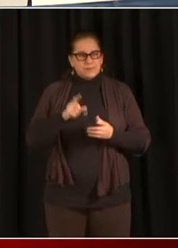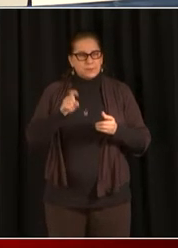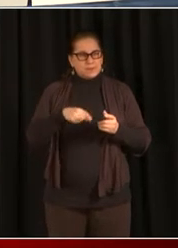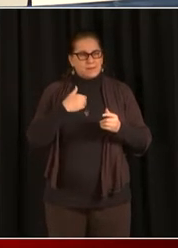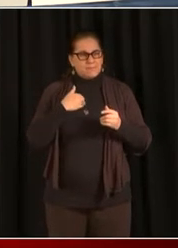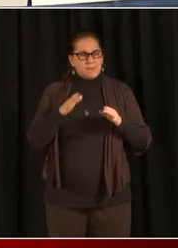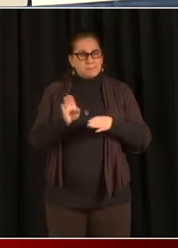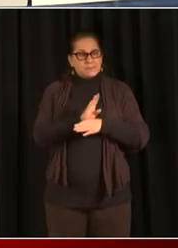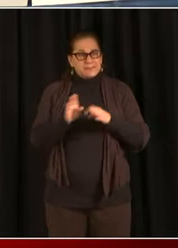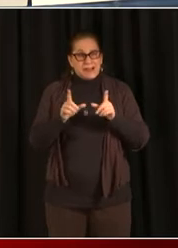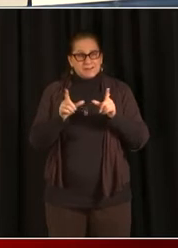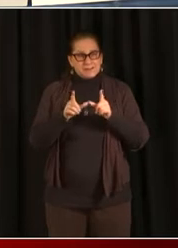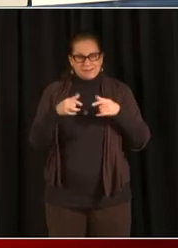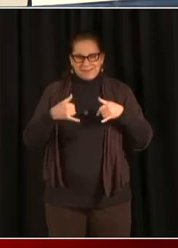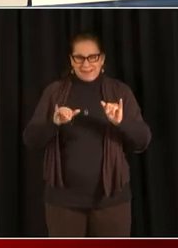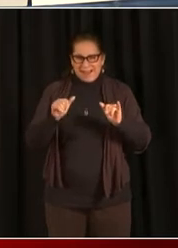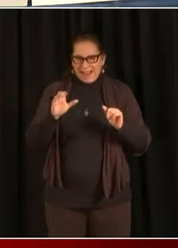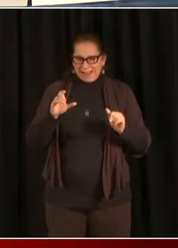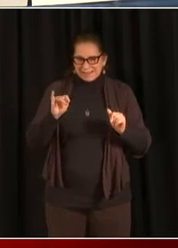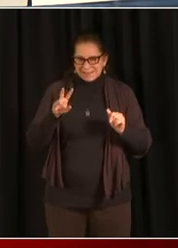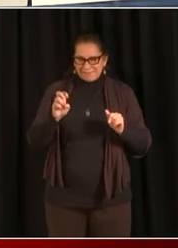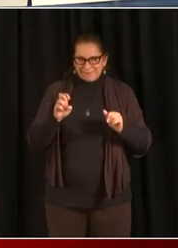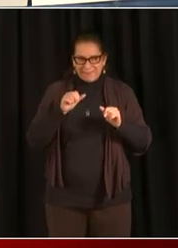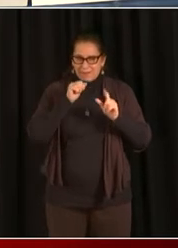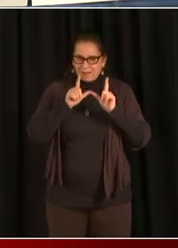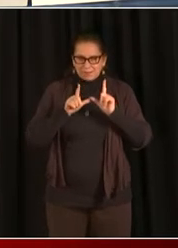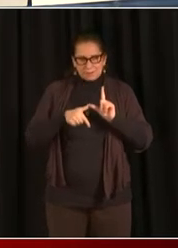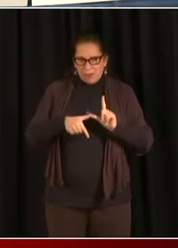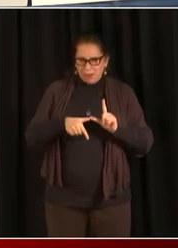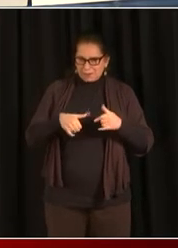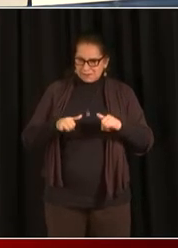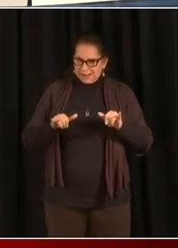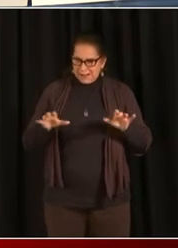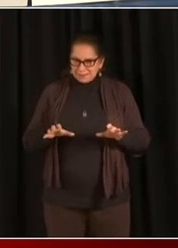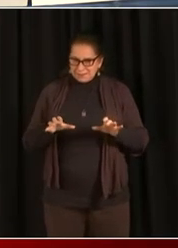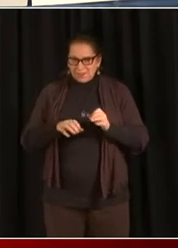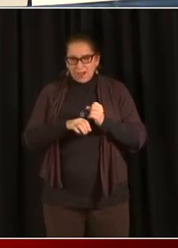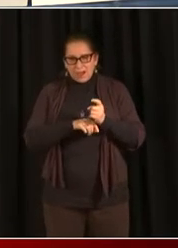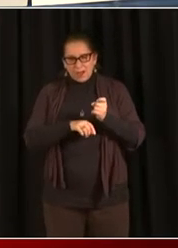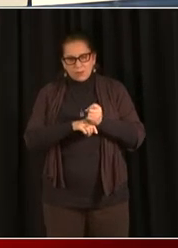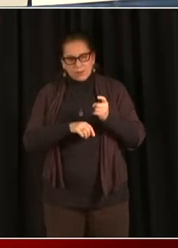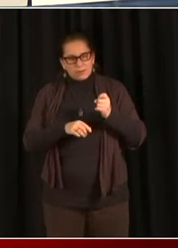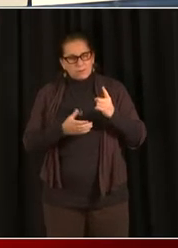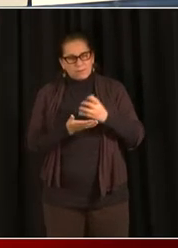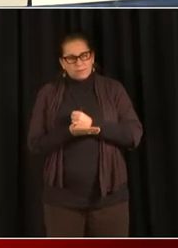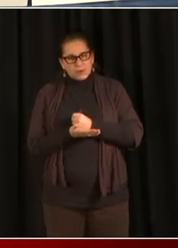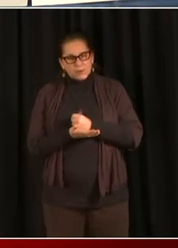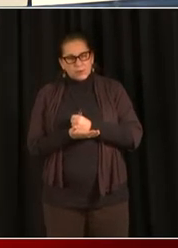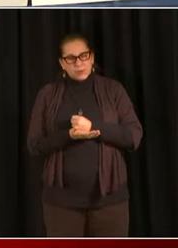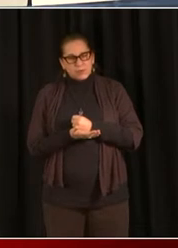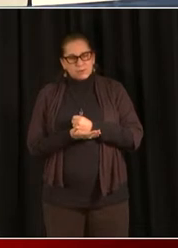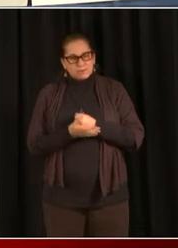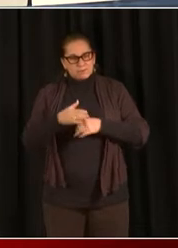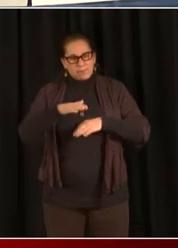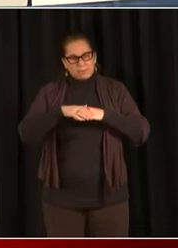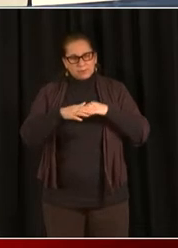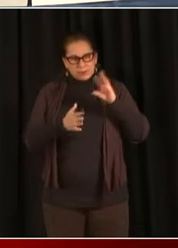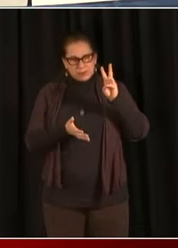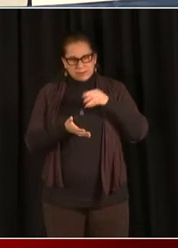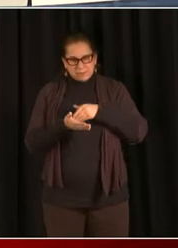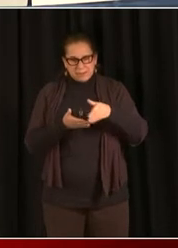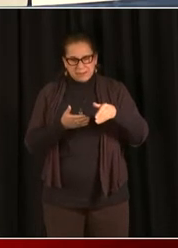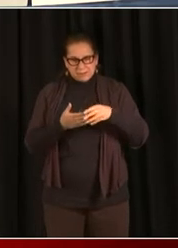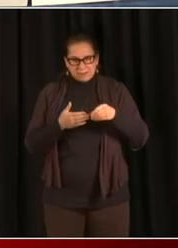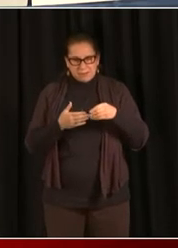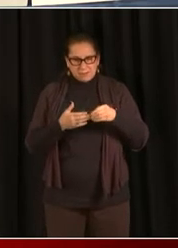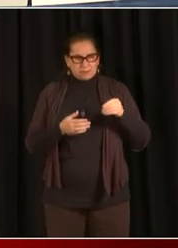license. There is a maximum threshold in terms of annual revenue. That is $6 million for 2019. And then for